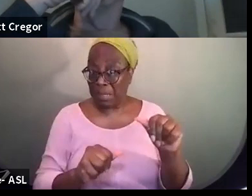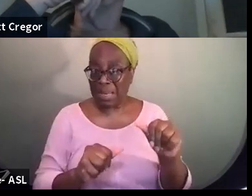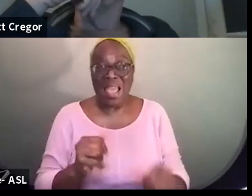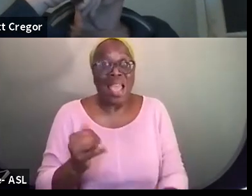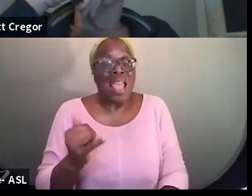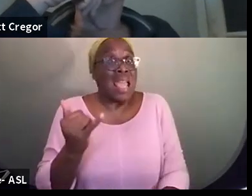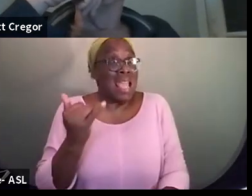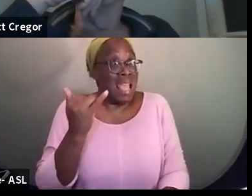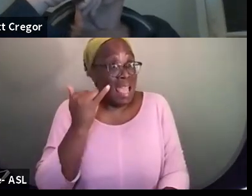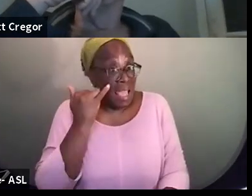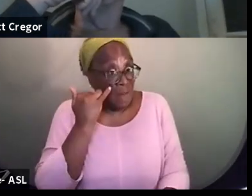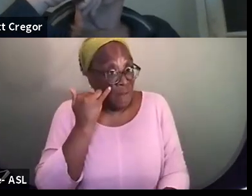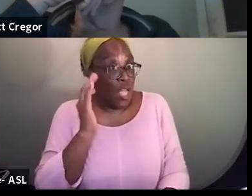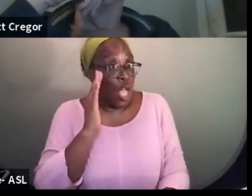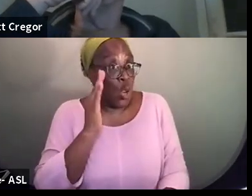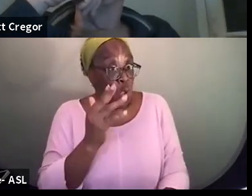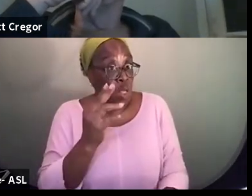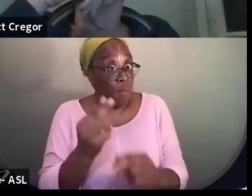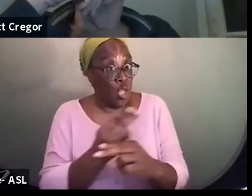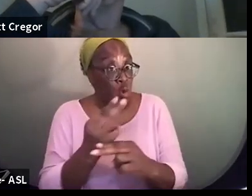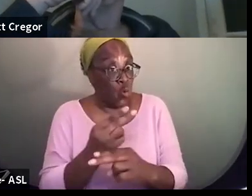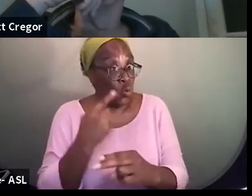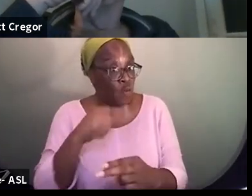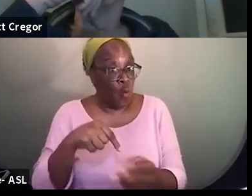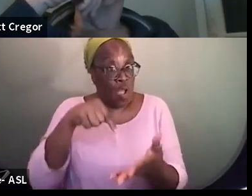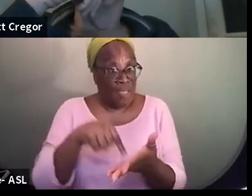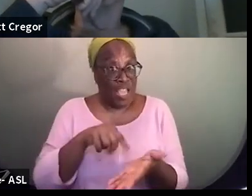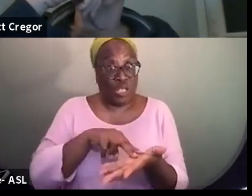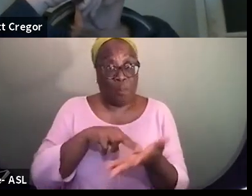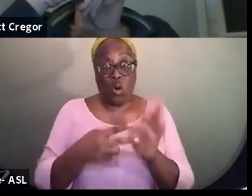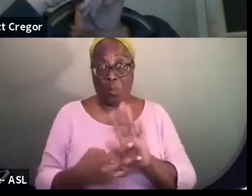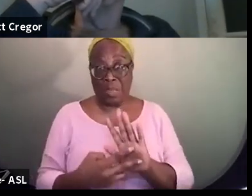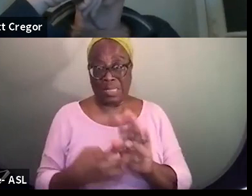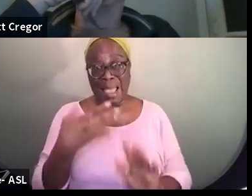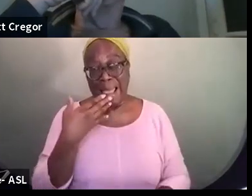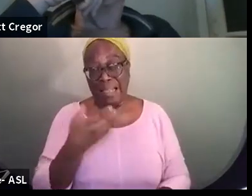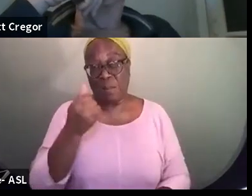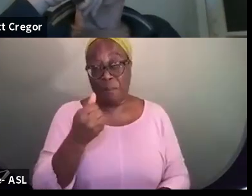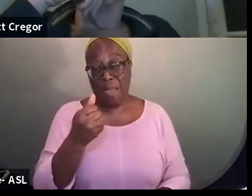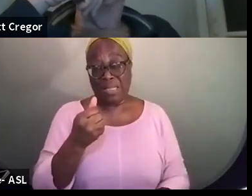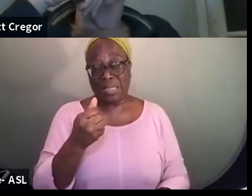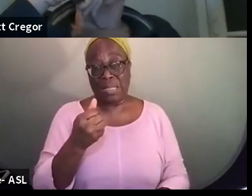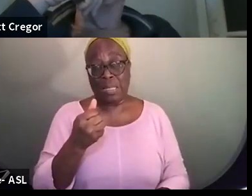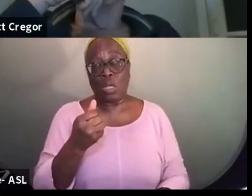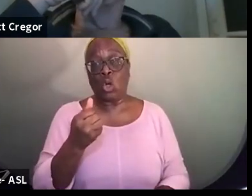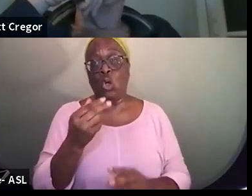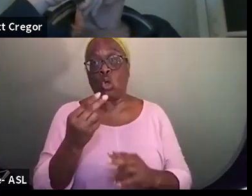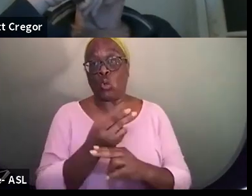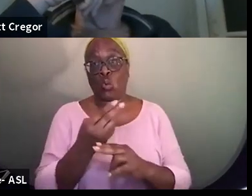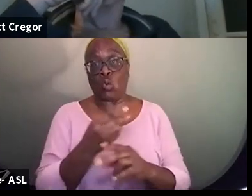be used in this type of situation, is best used as a validator